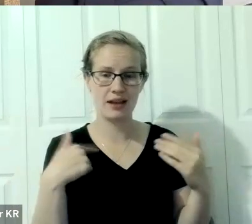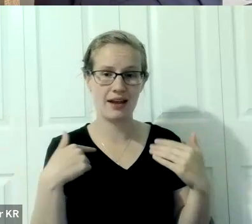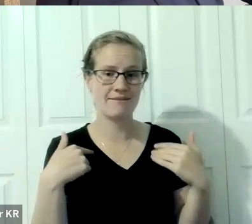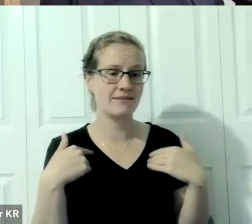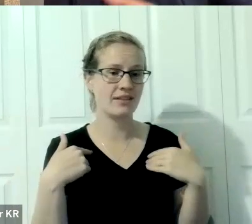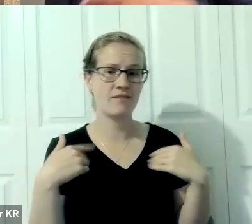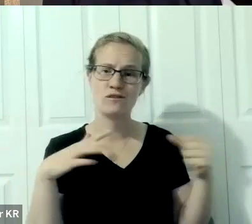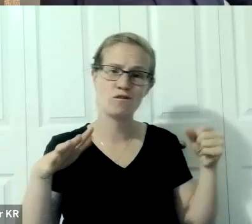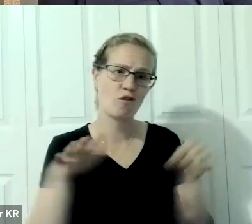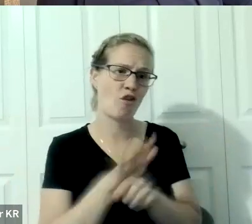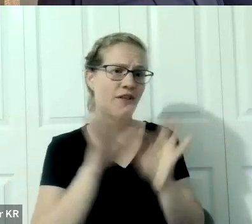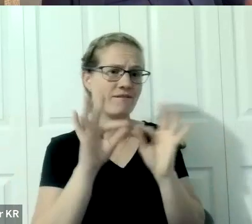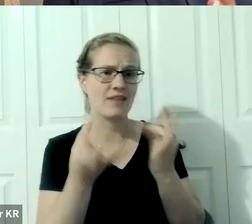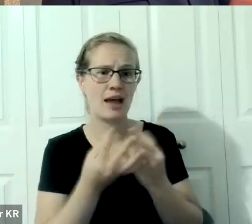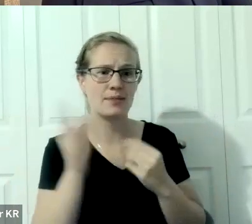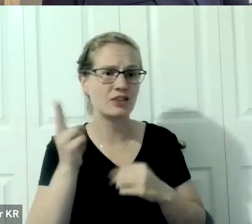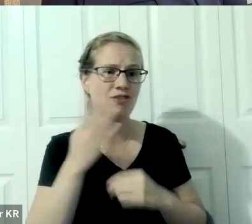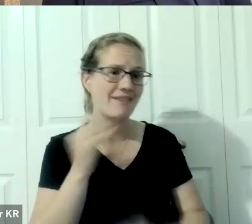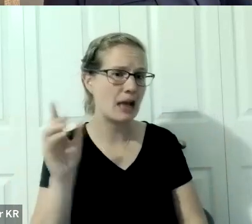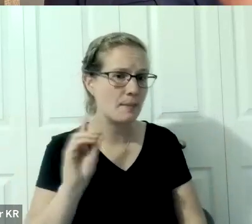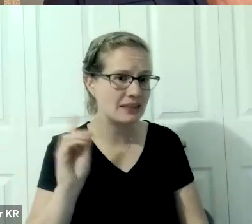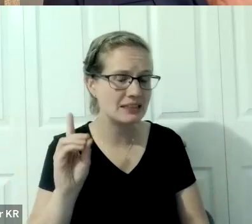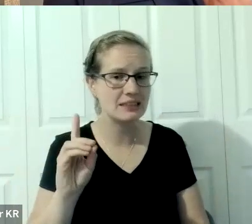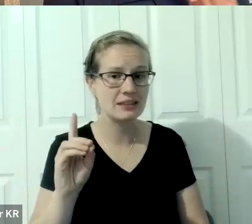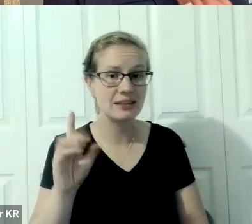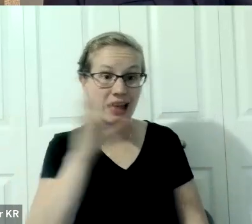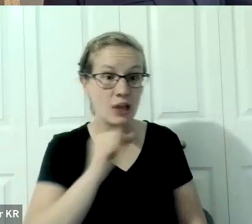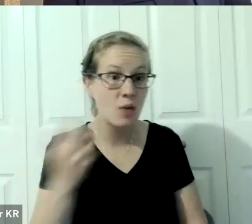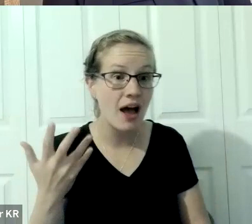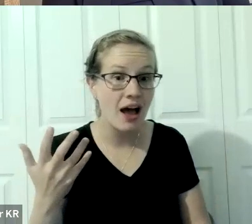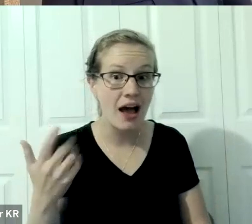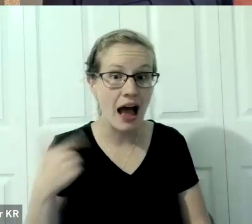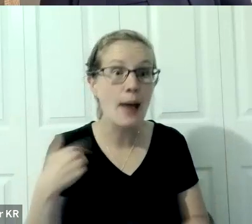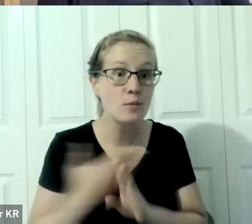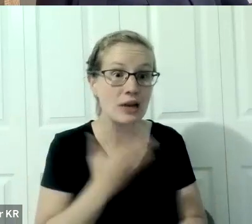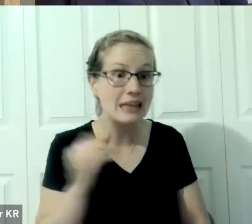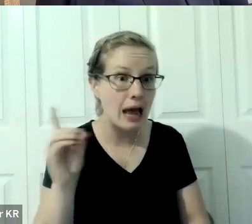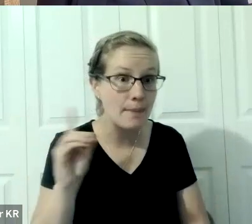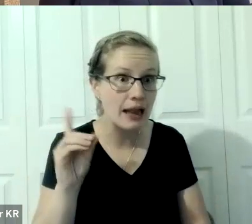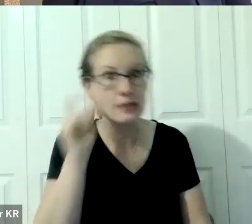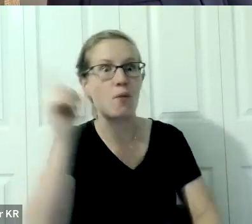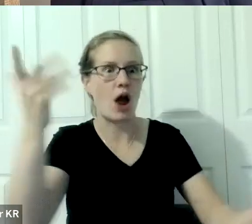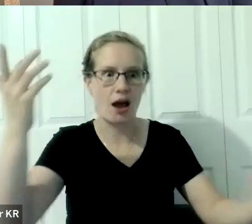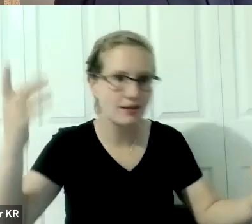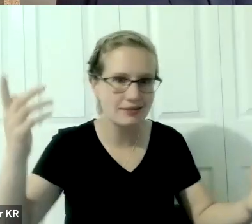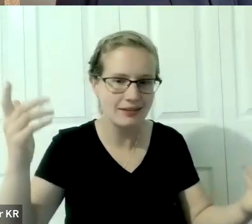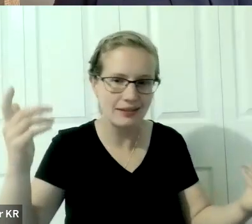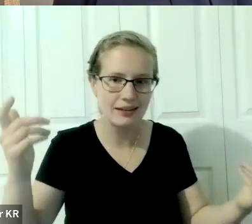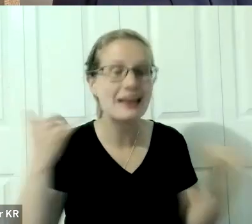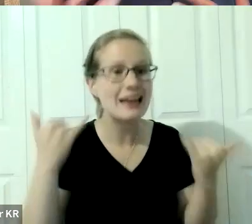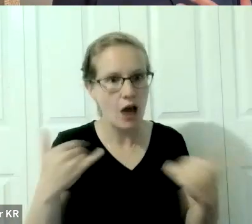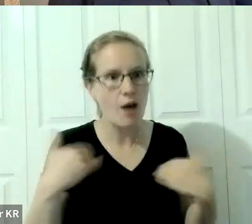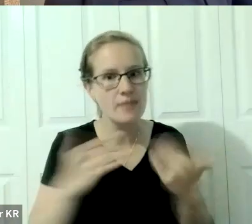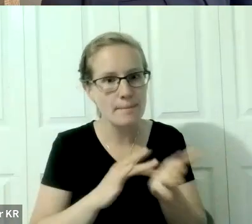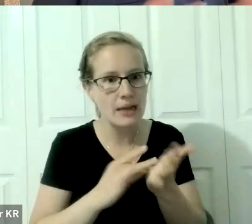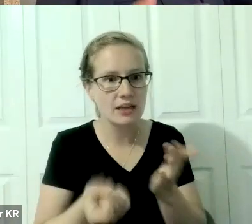full family history of diabetes. Guess what? I'm pre-diabetic, surprise, surprise. So now I'm on